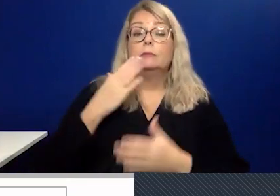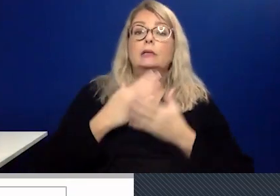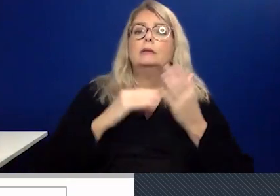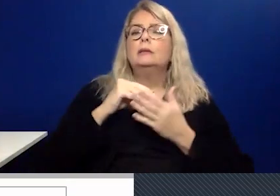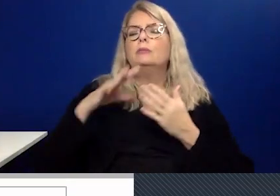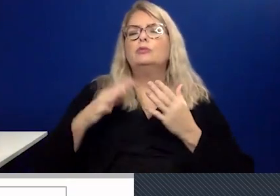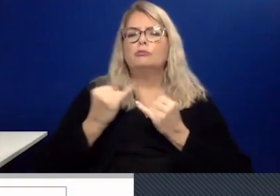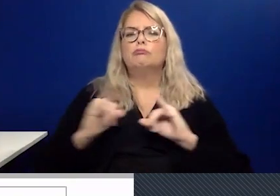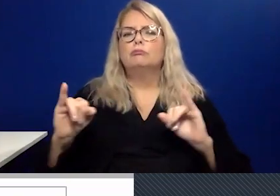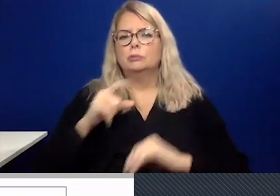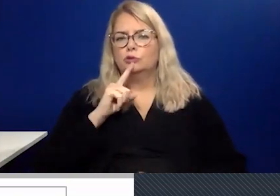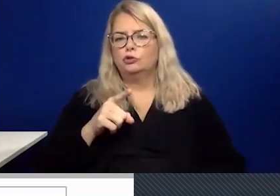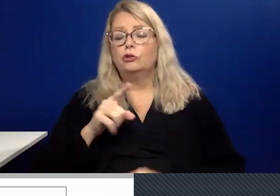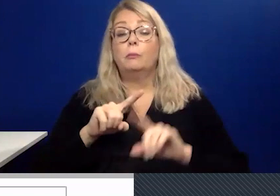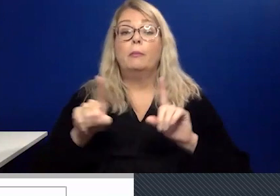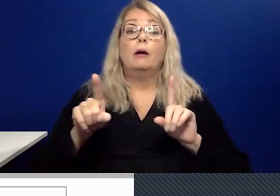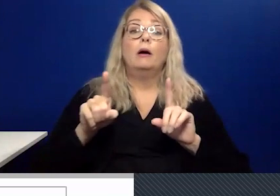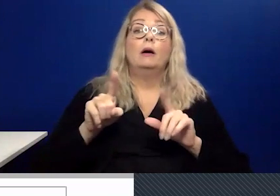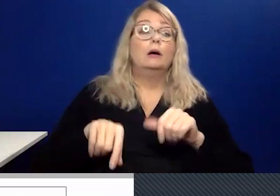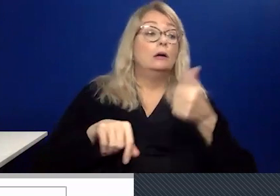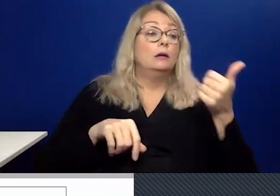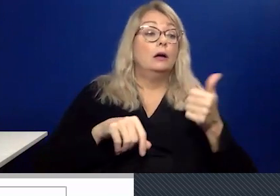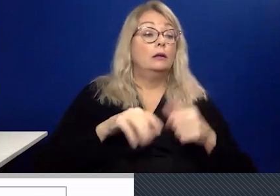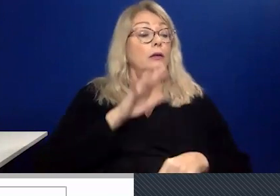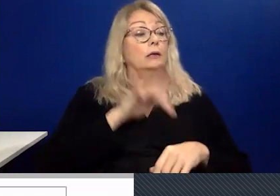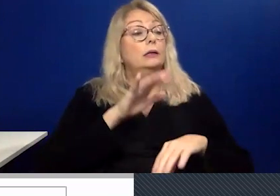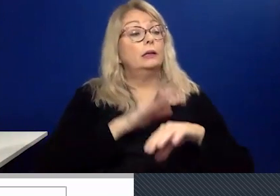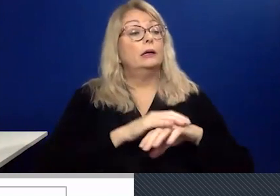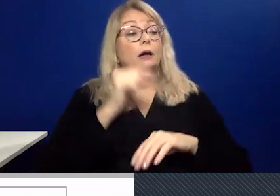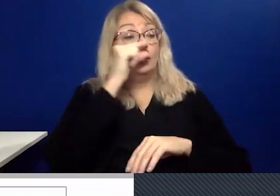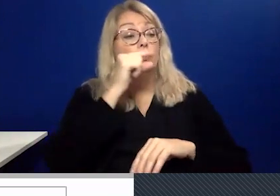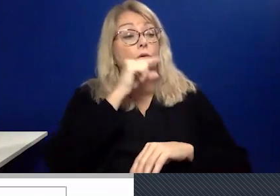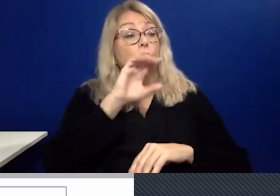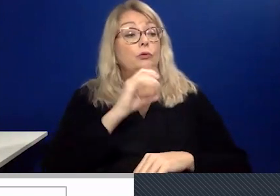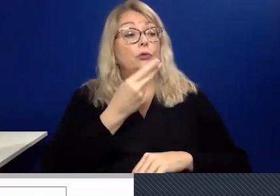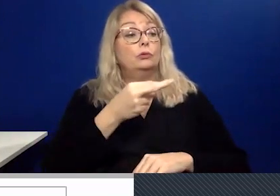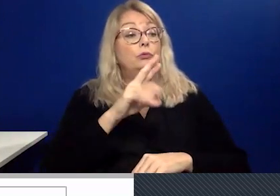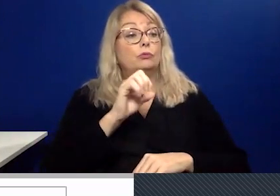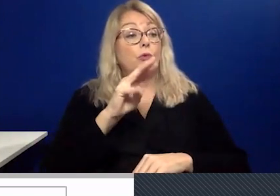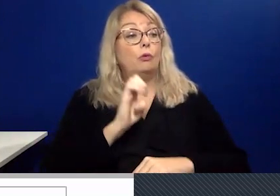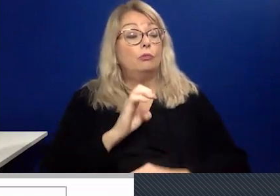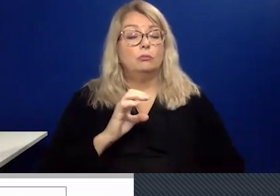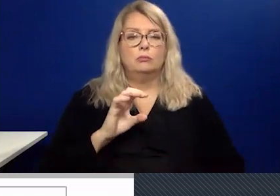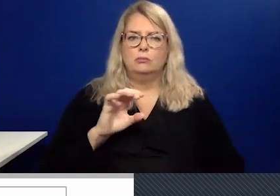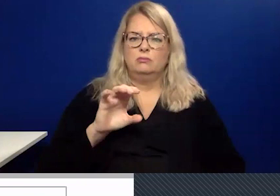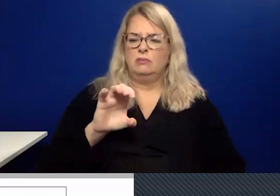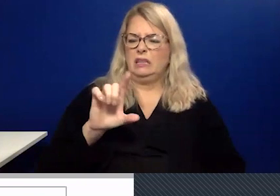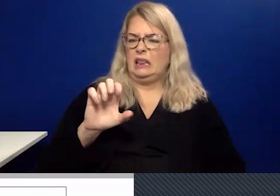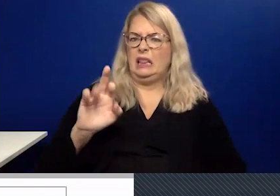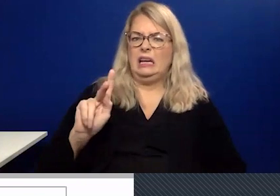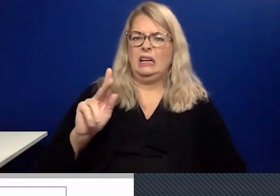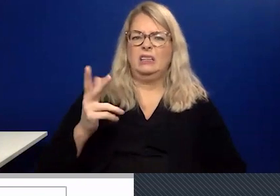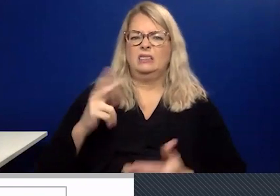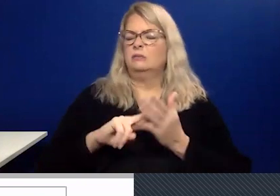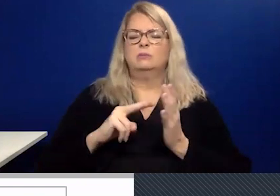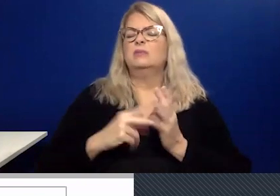own. Others, you tell them, all right, click on Google Chrome, and they're like, what's click? So depending on the